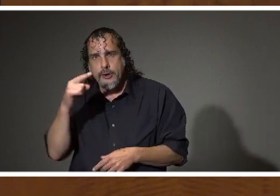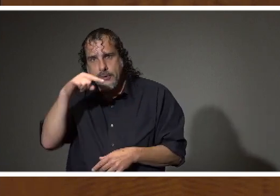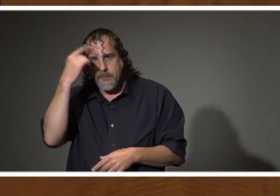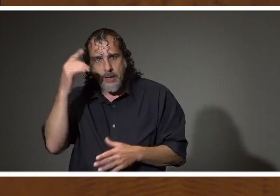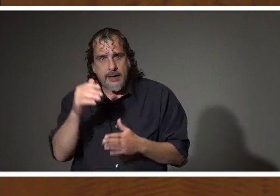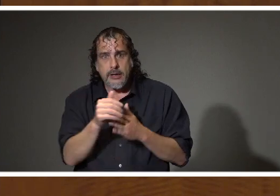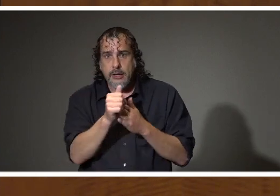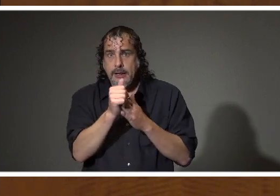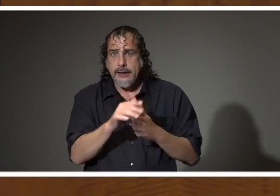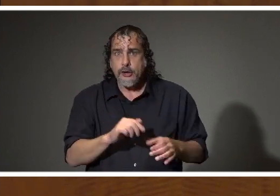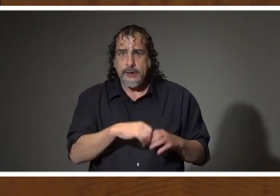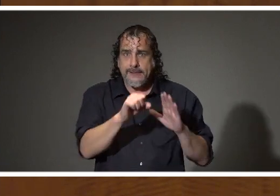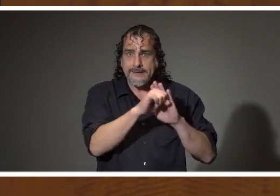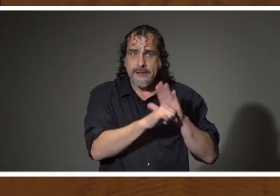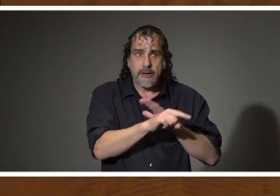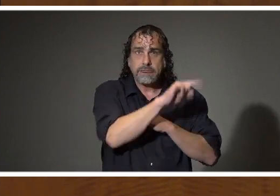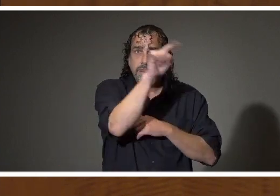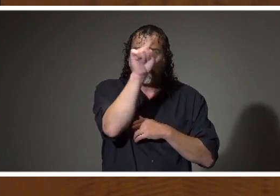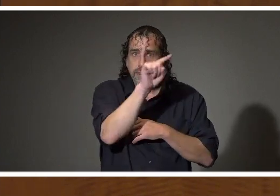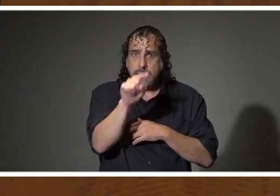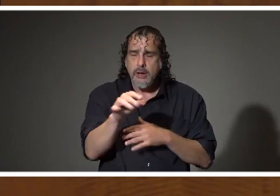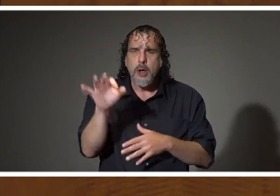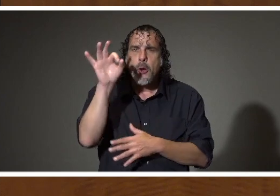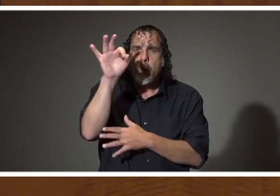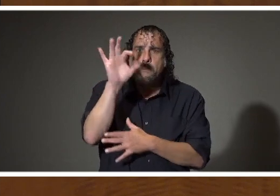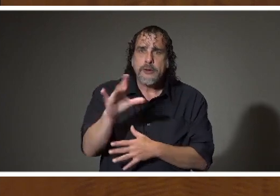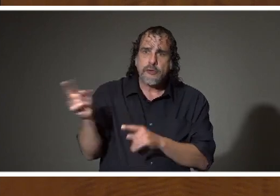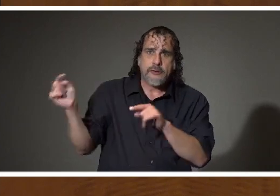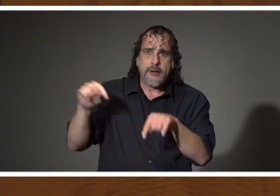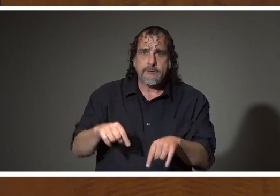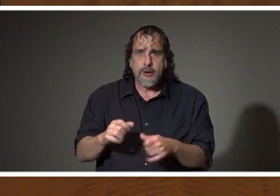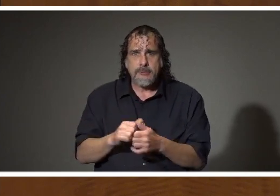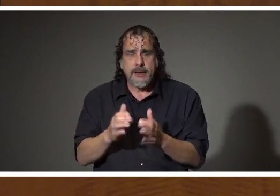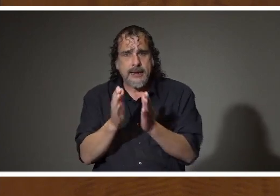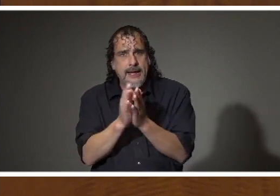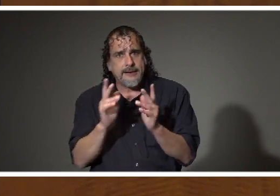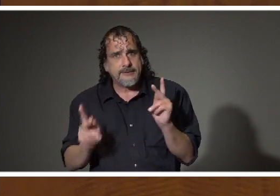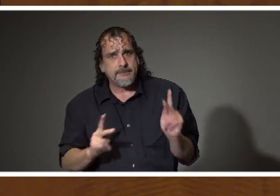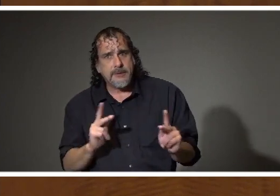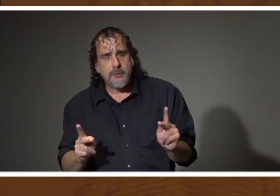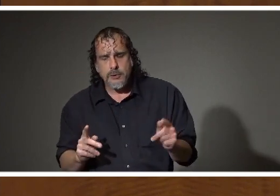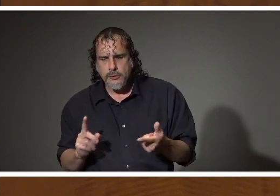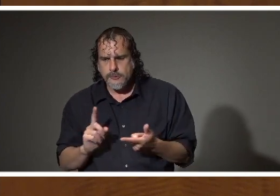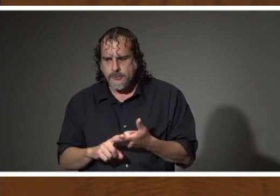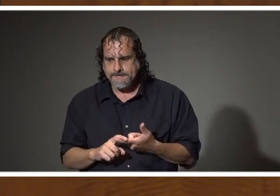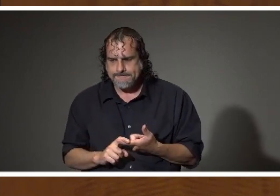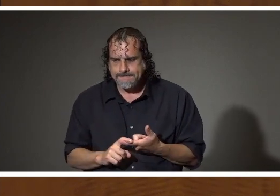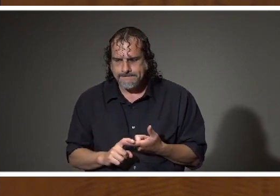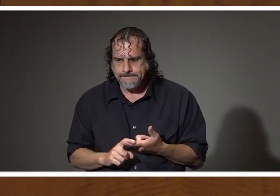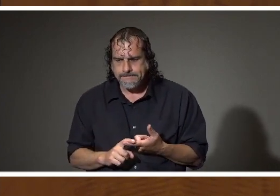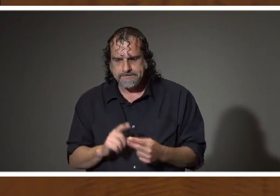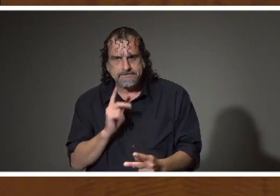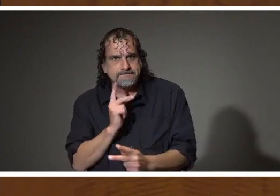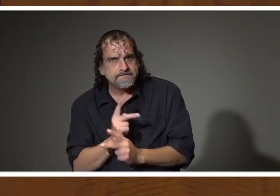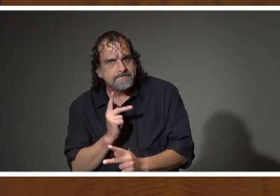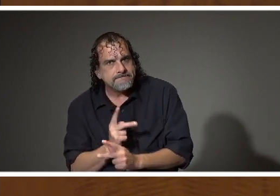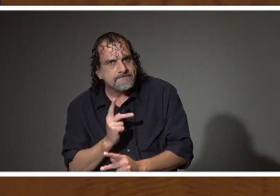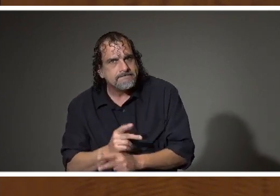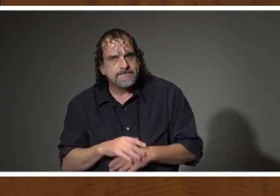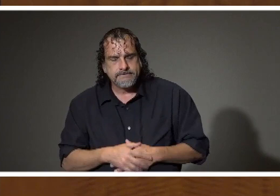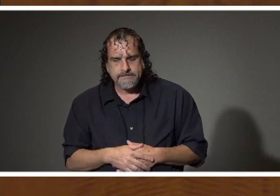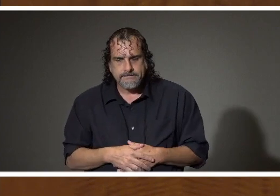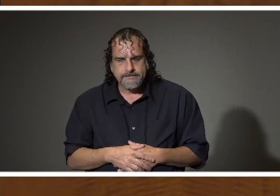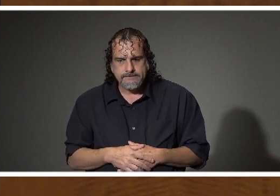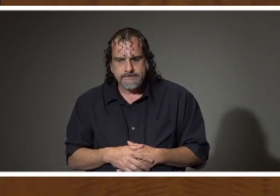leaders around the state, preachers that have come here and asked folks to be careful. There's